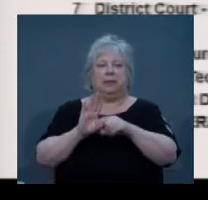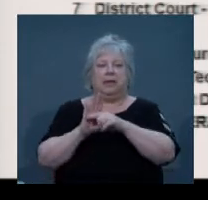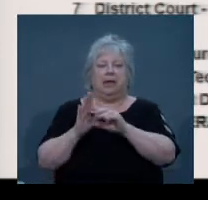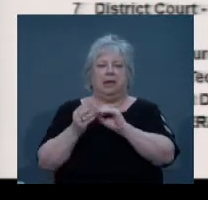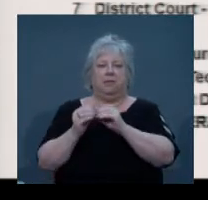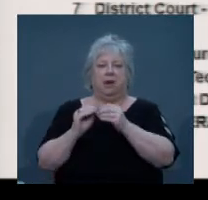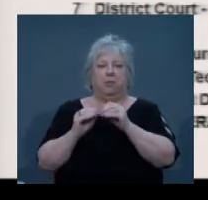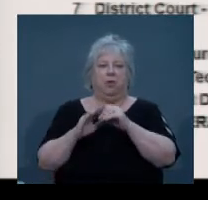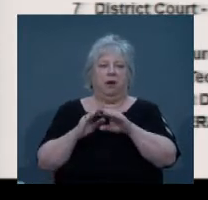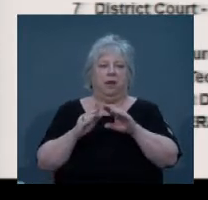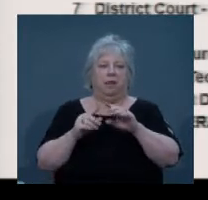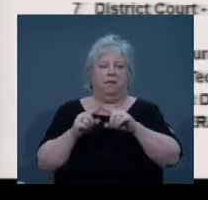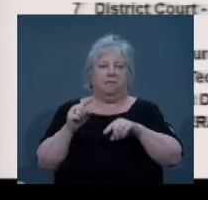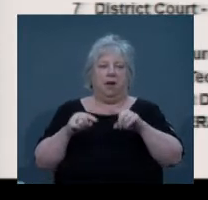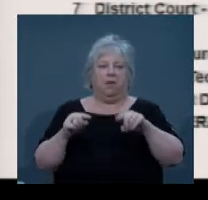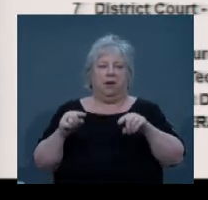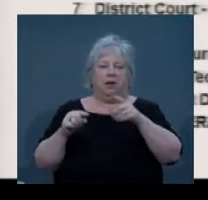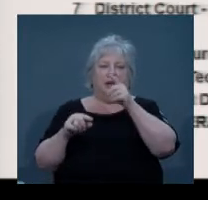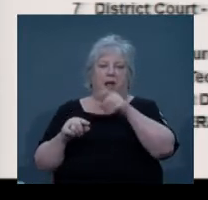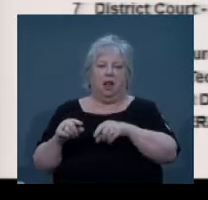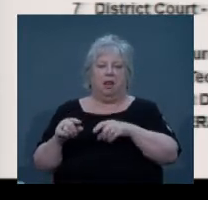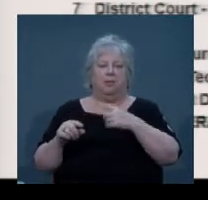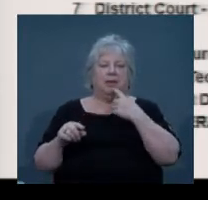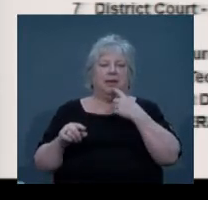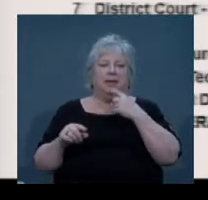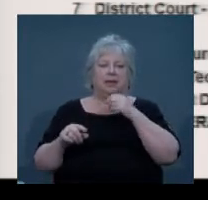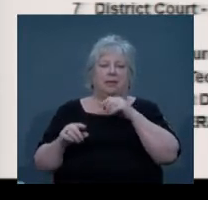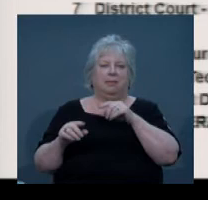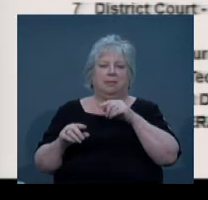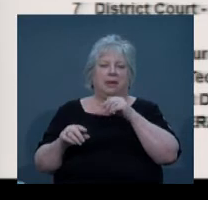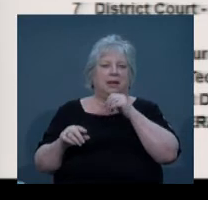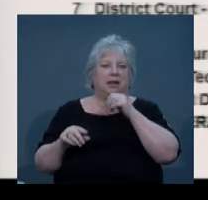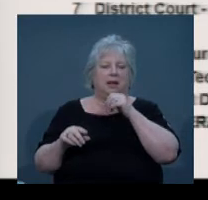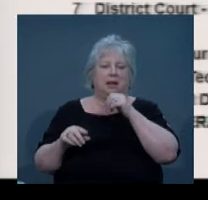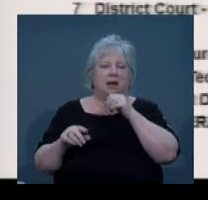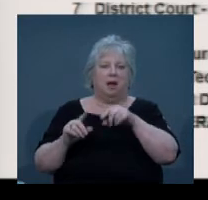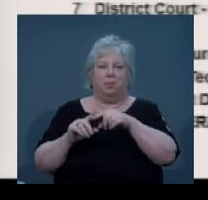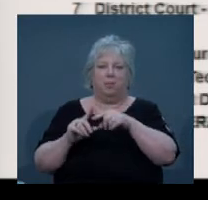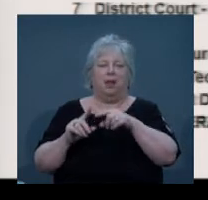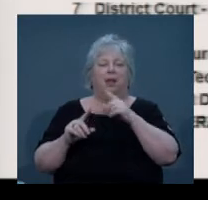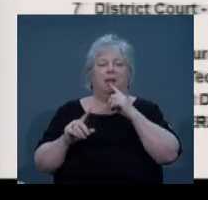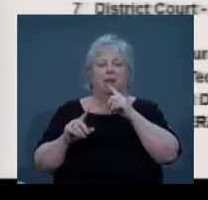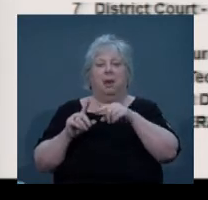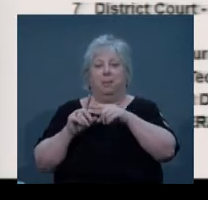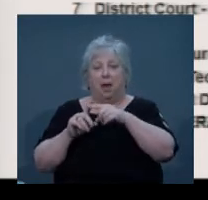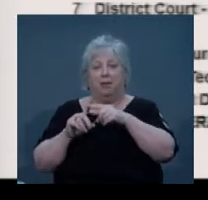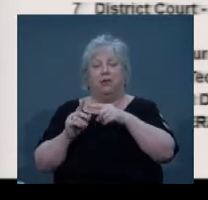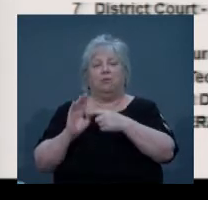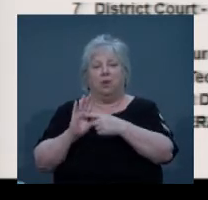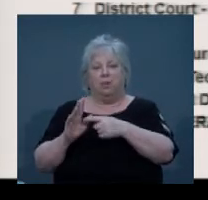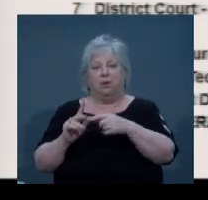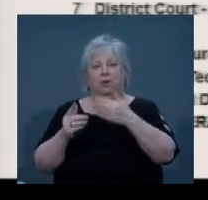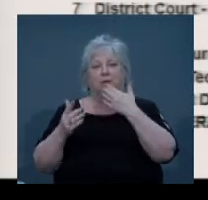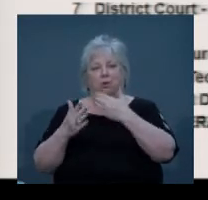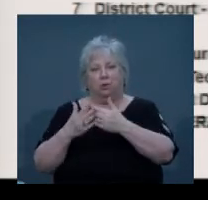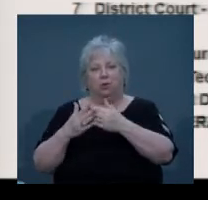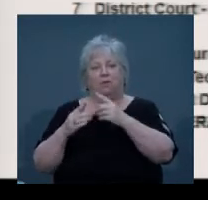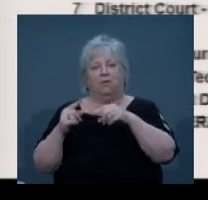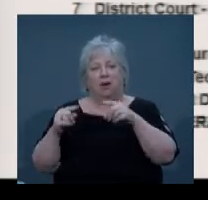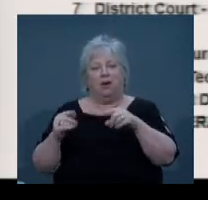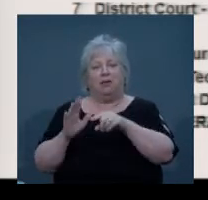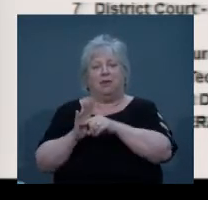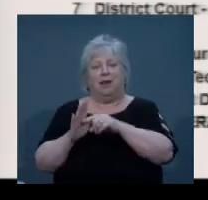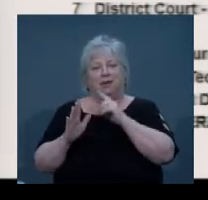number in the variance column represents an unfavorable variance. A positive number of favorable variance. So in